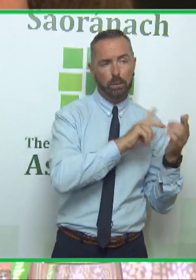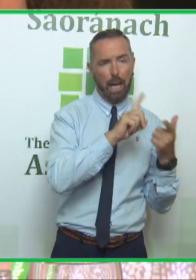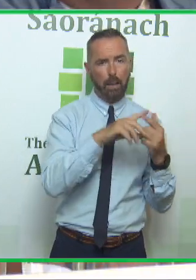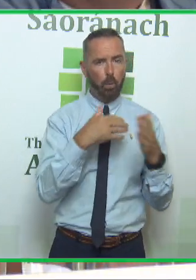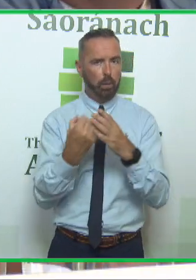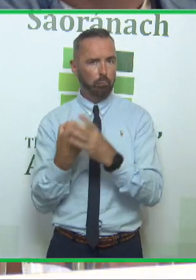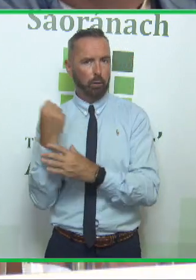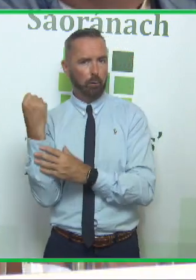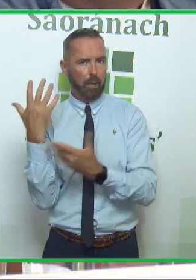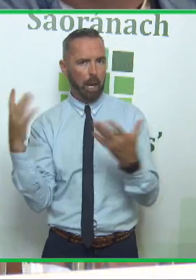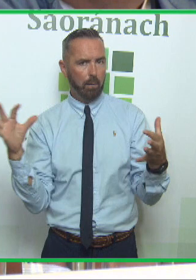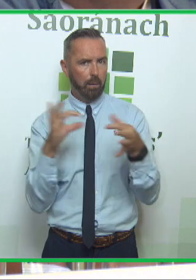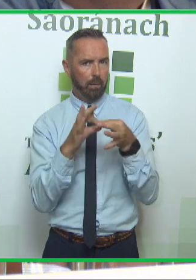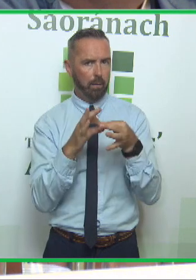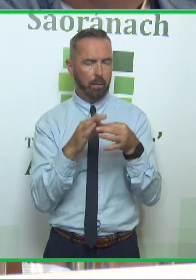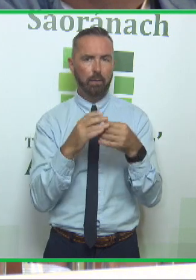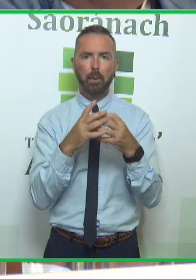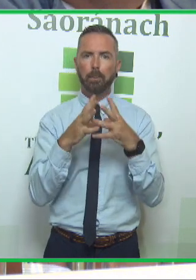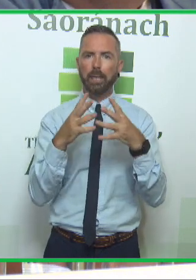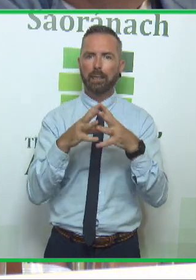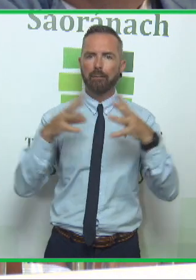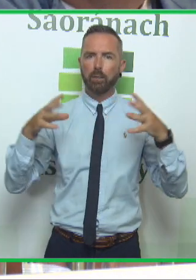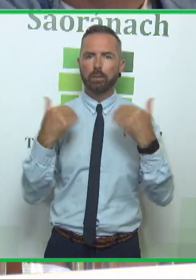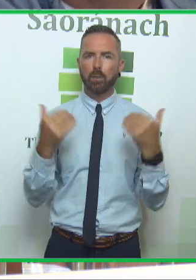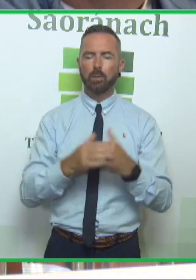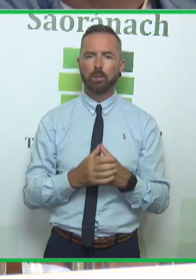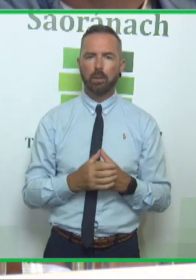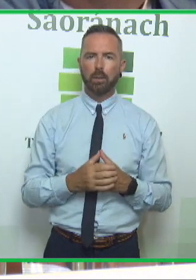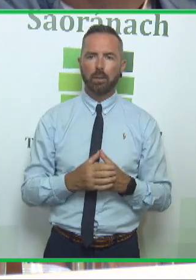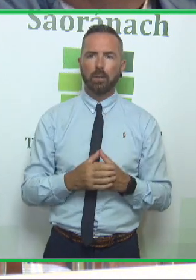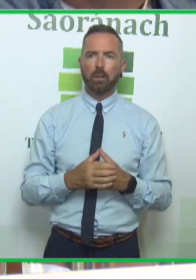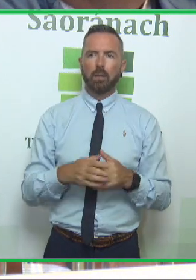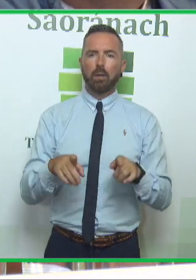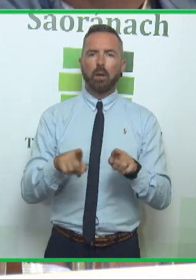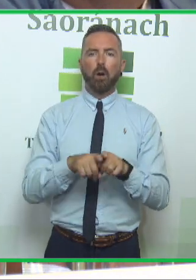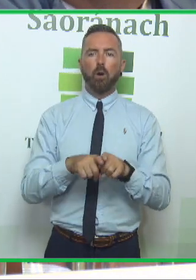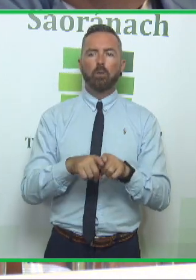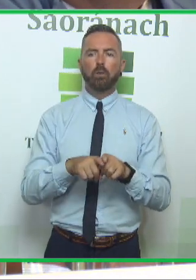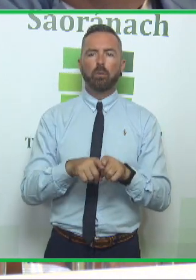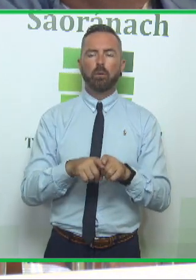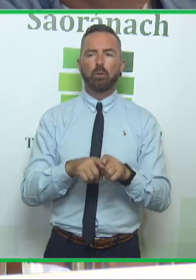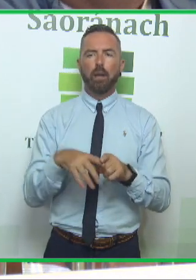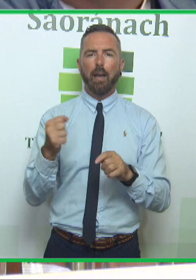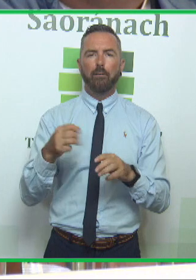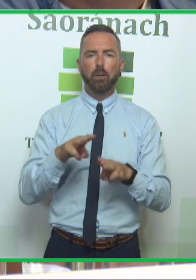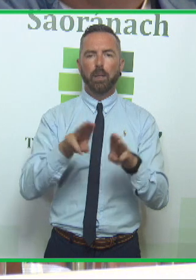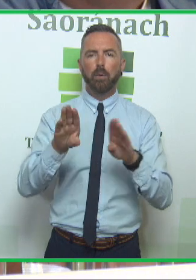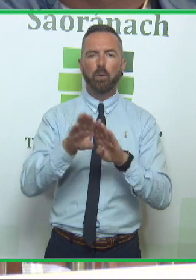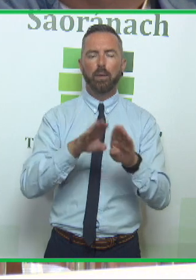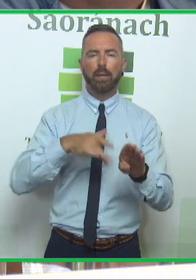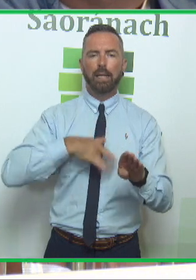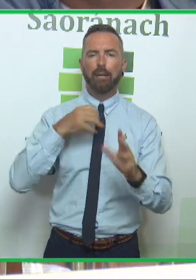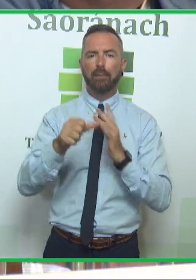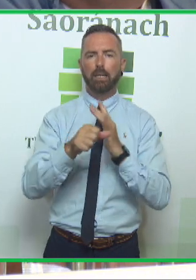relation to that. That's had a huge influence now, and also really putting in centre place the voice of people who've lived experience of drug use and the impact